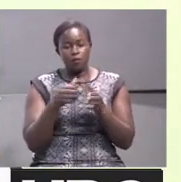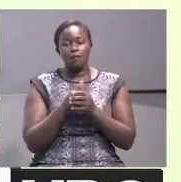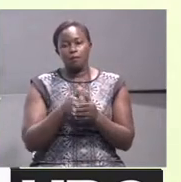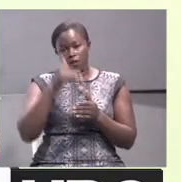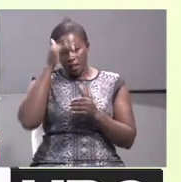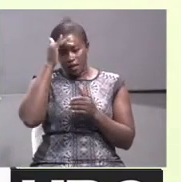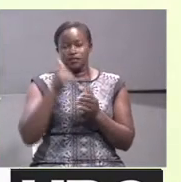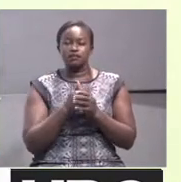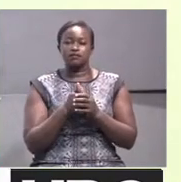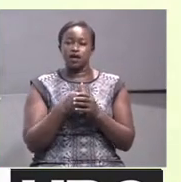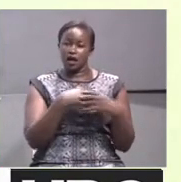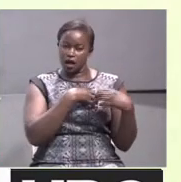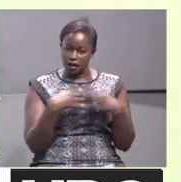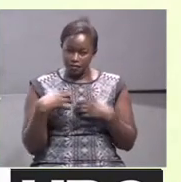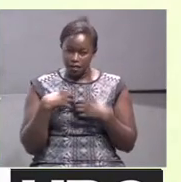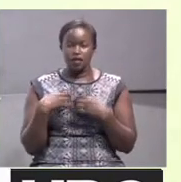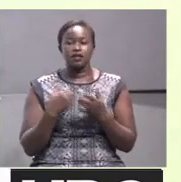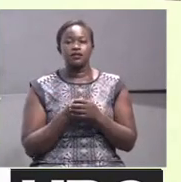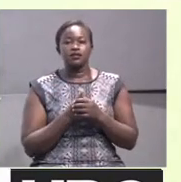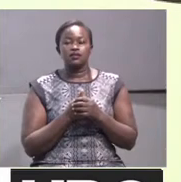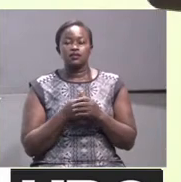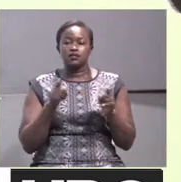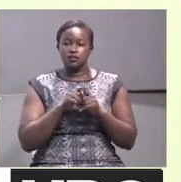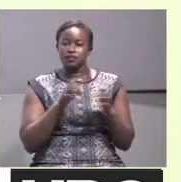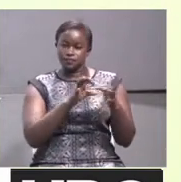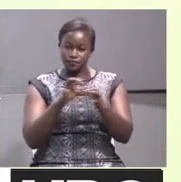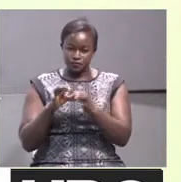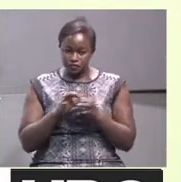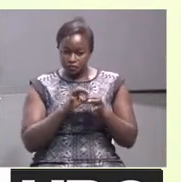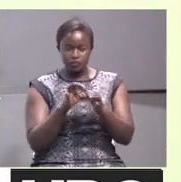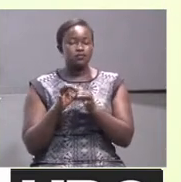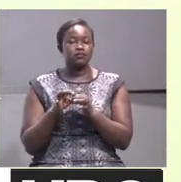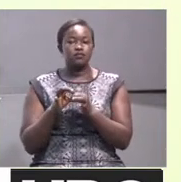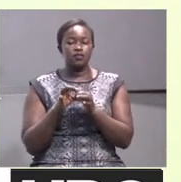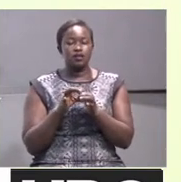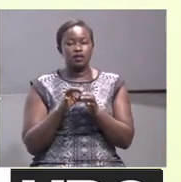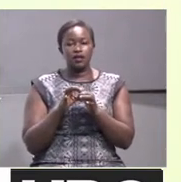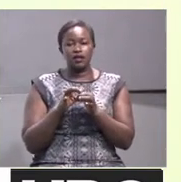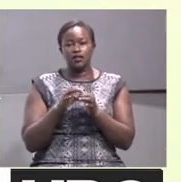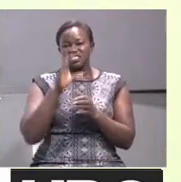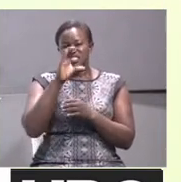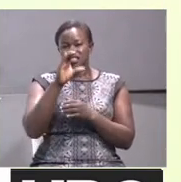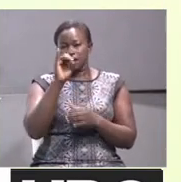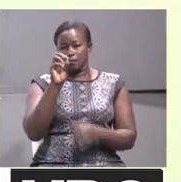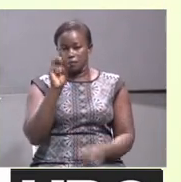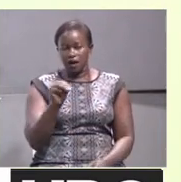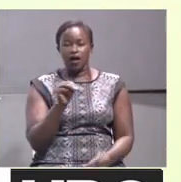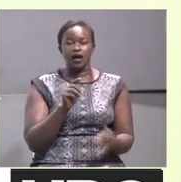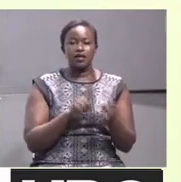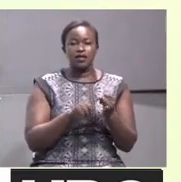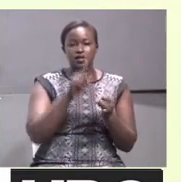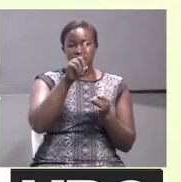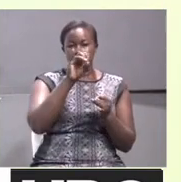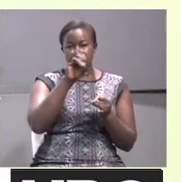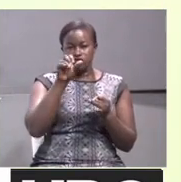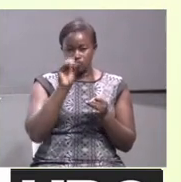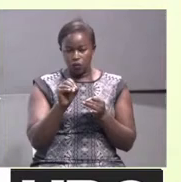UPDF, in coordination with the joint intelligence components of CMI, ISO, crime